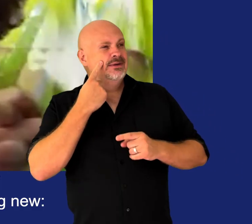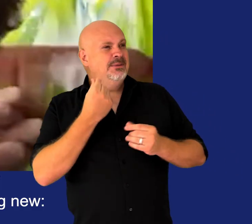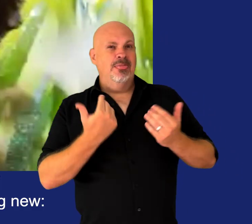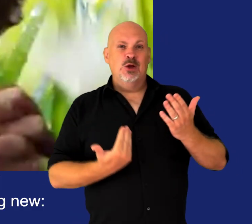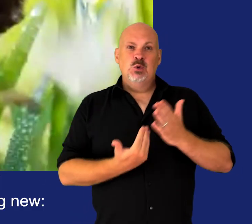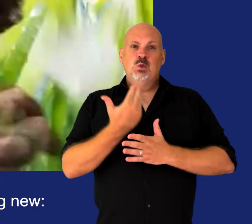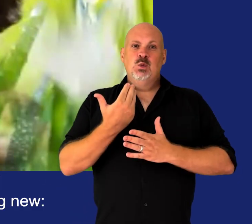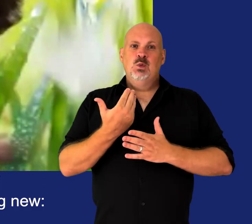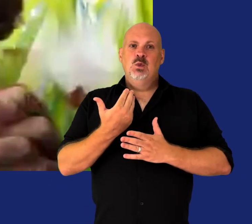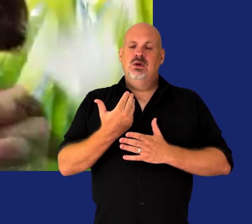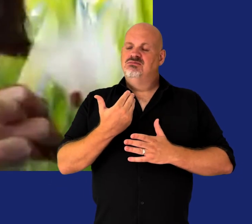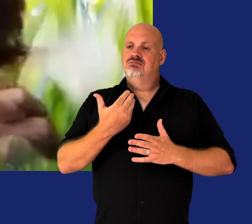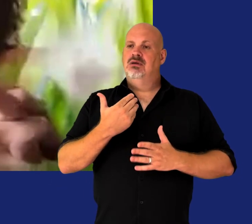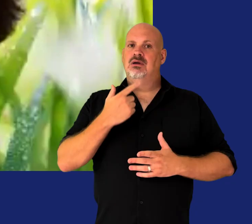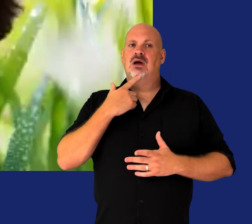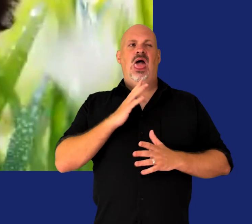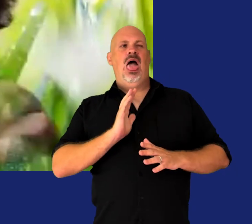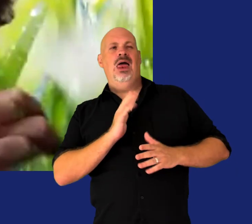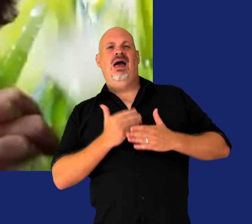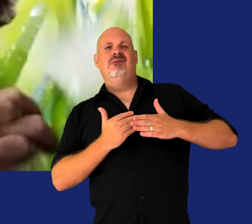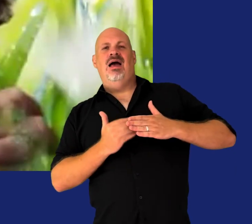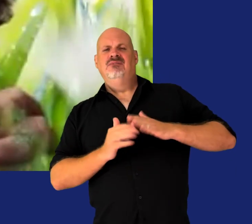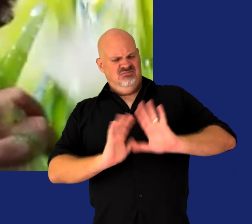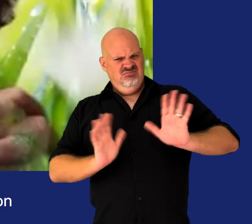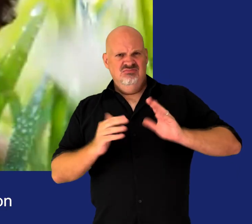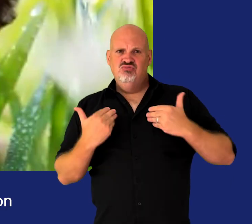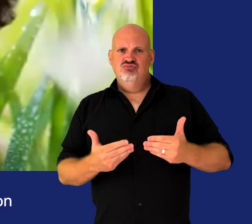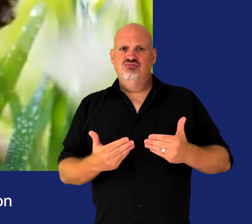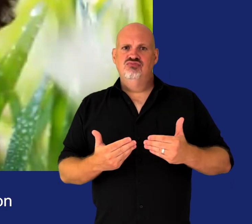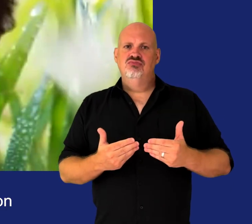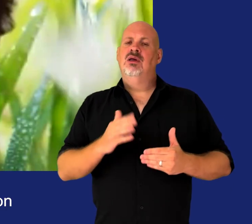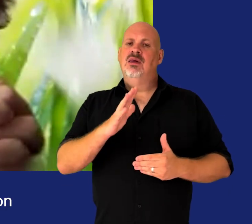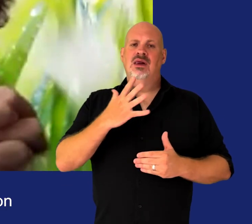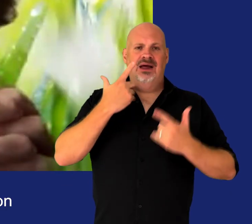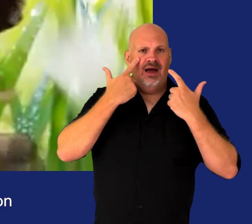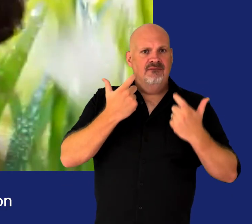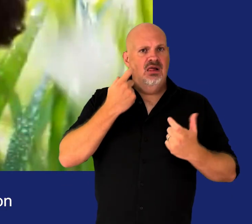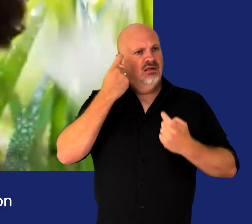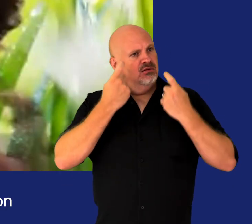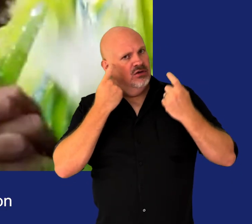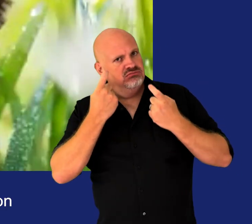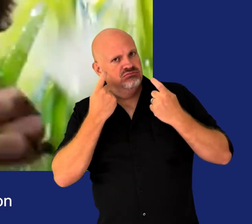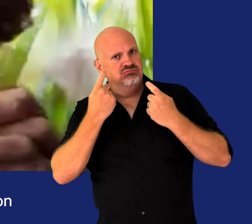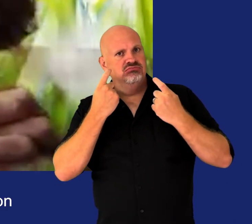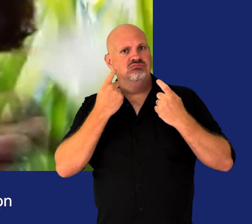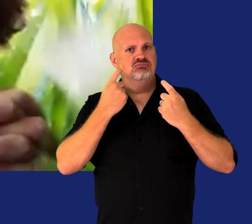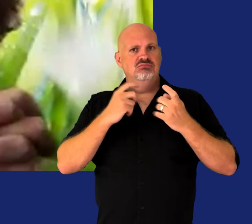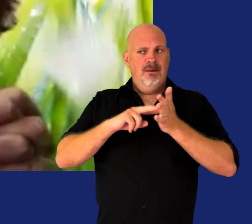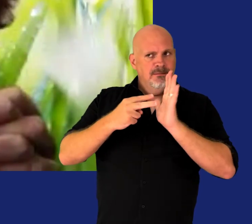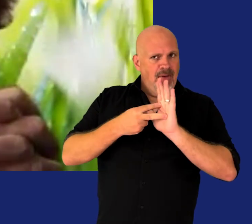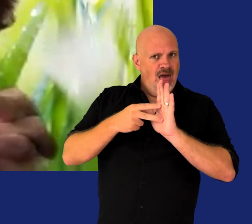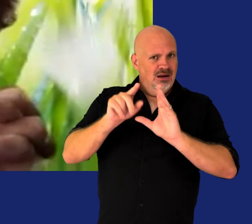something new, never say never, Heather. And it just takes careful consideration